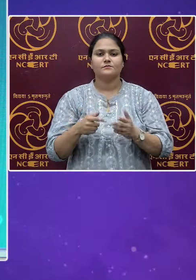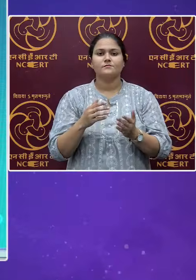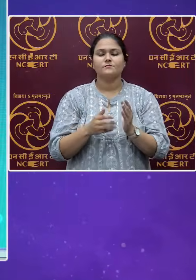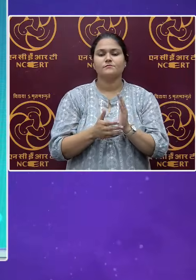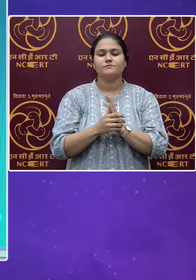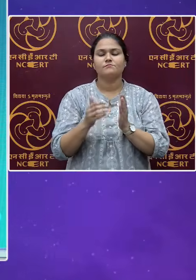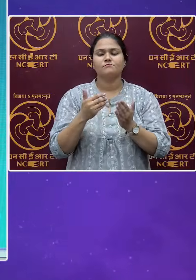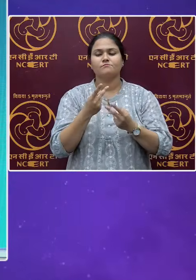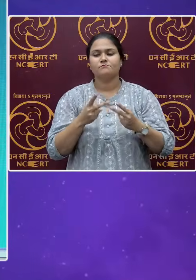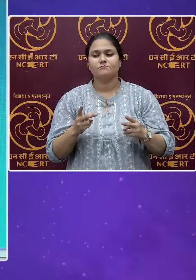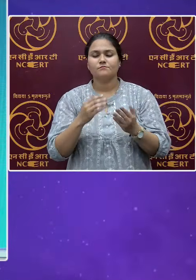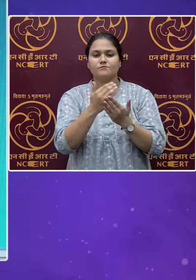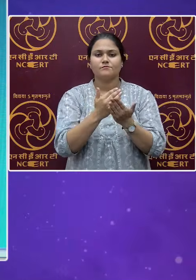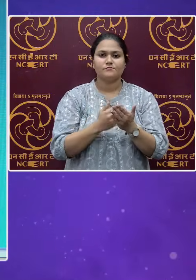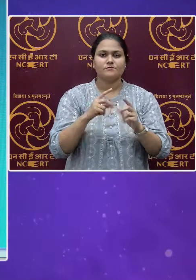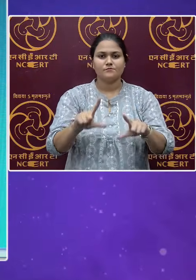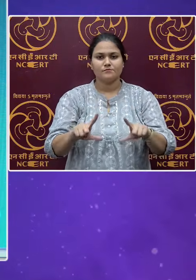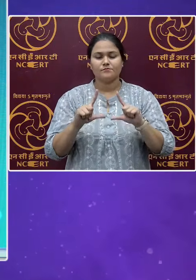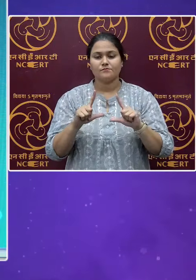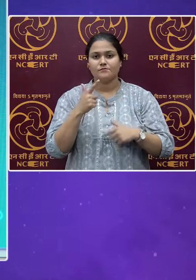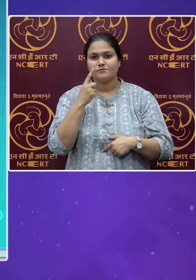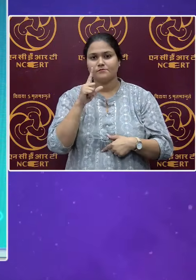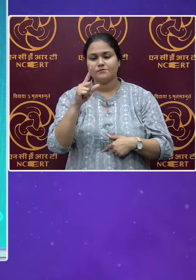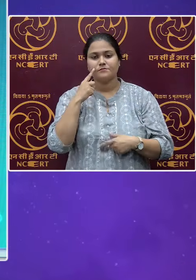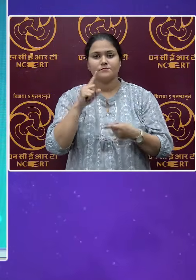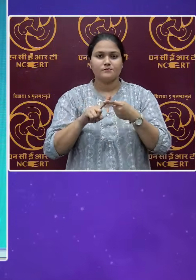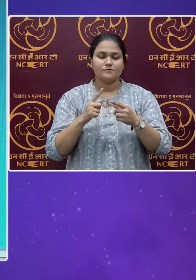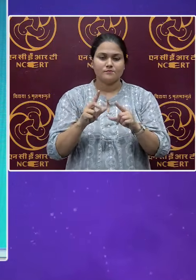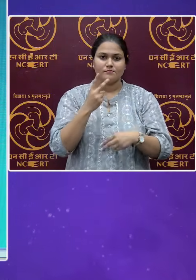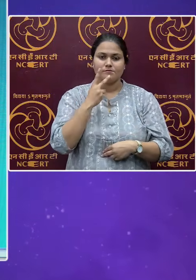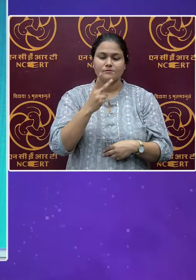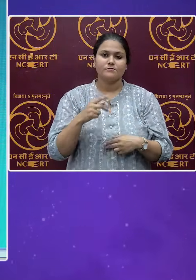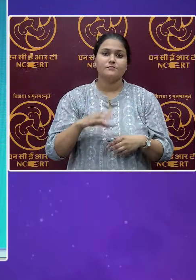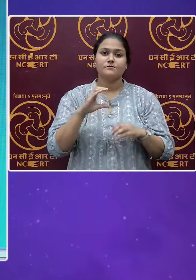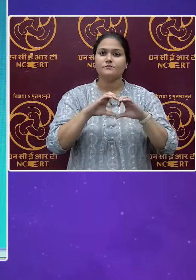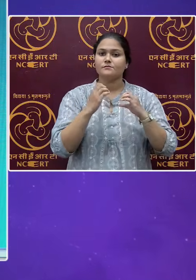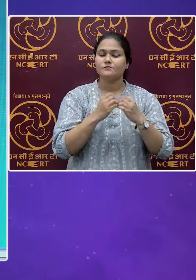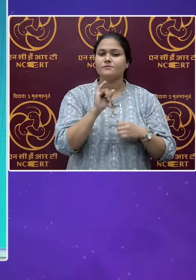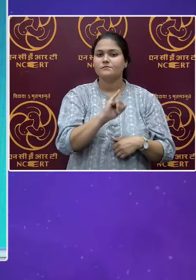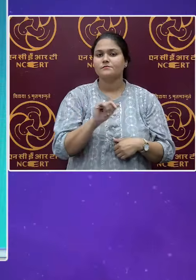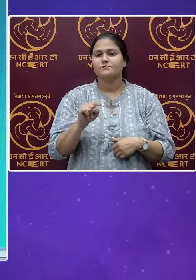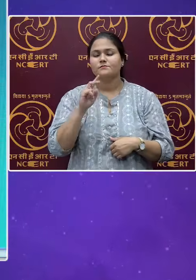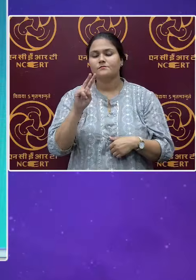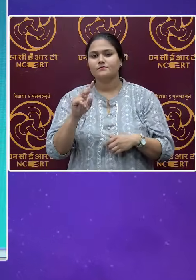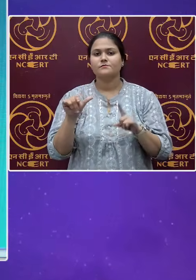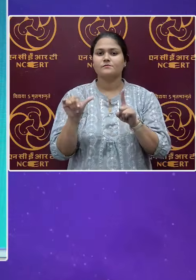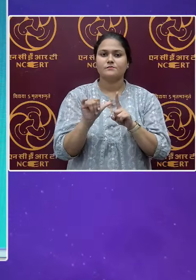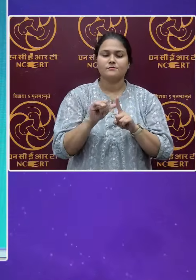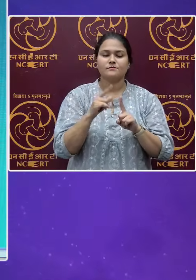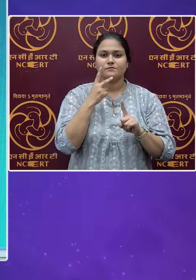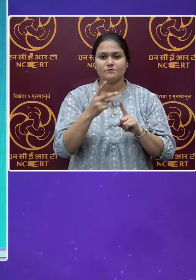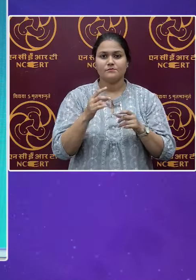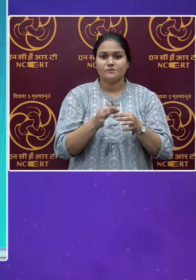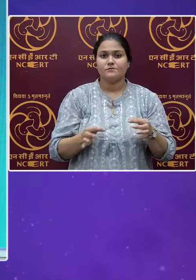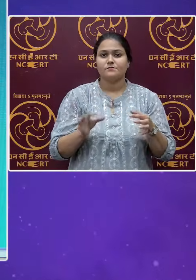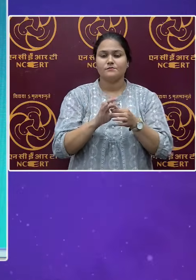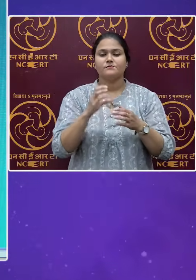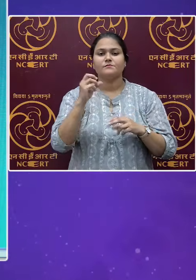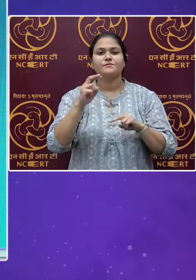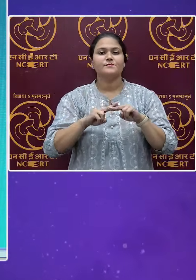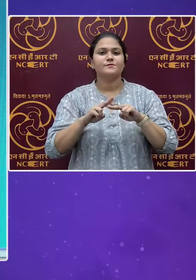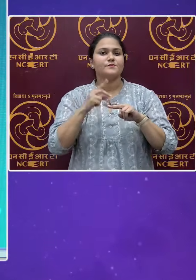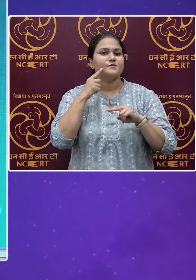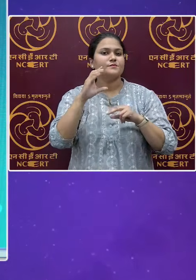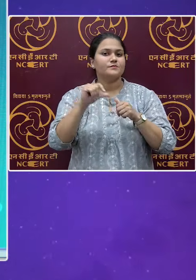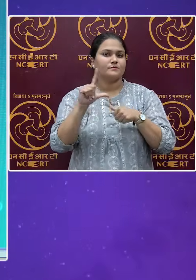courses. You're watching us live right now on PM eVidya channels 6 to 12 and also on our YouTube handle NCERT Official.